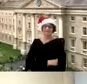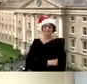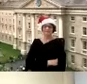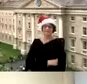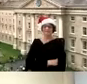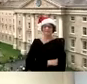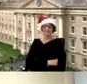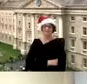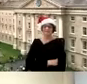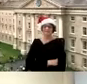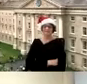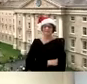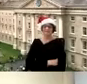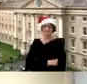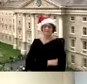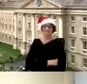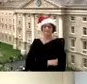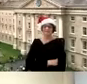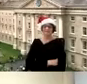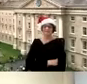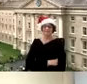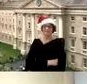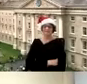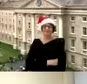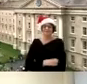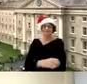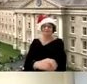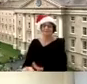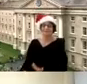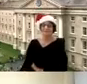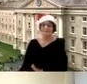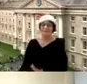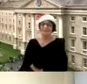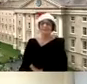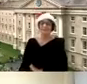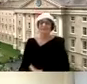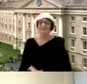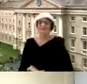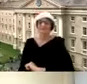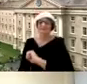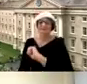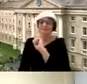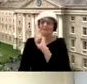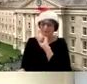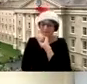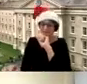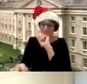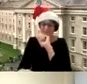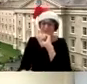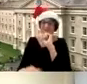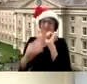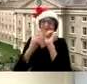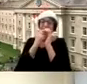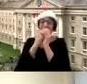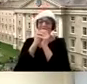cases are very much coming down in ireland the treatments have improved enormously in our hospitals and and elsewhere